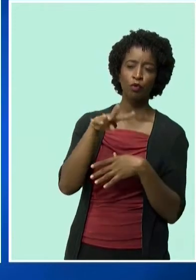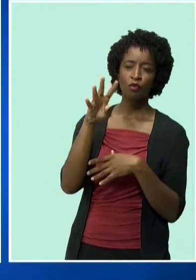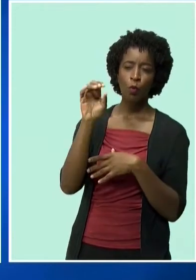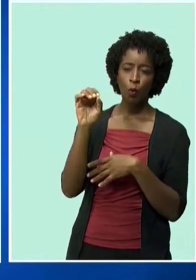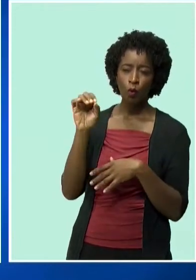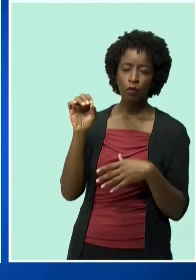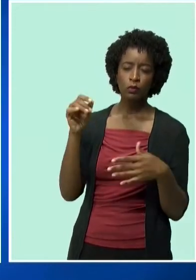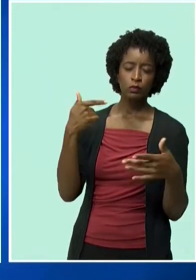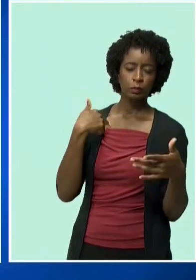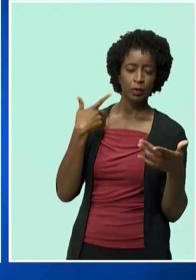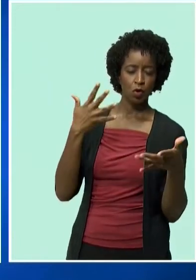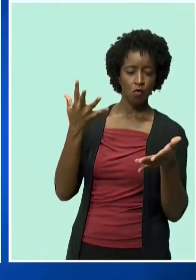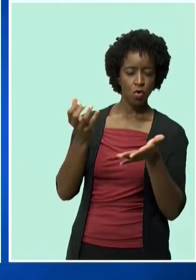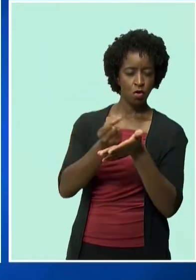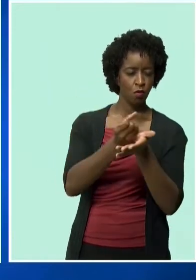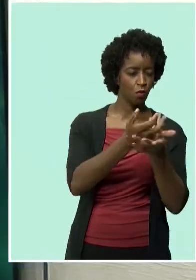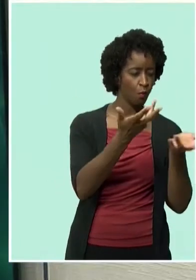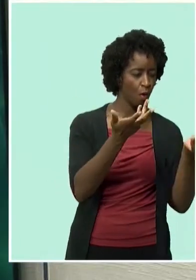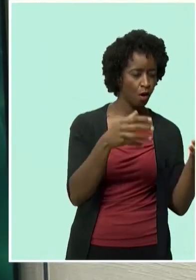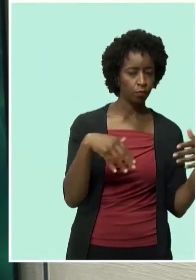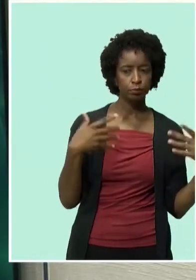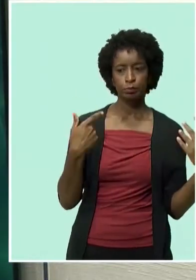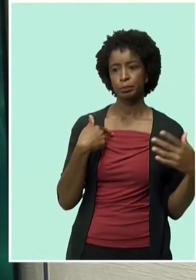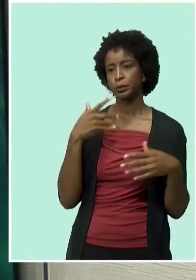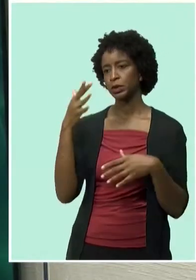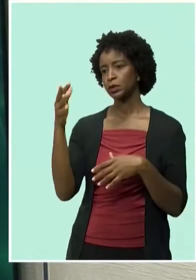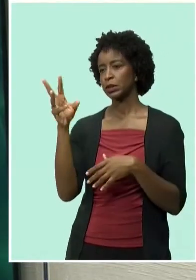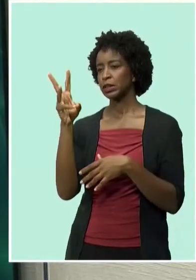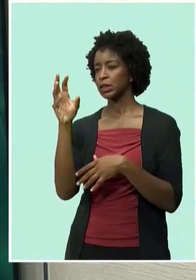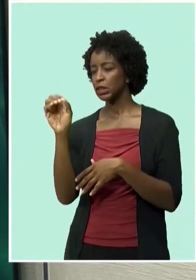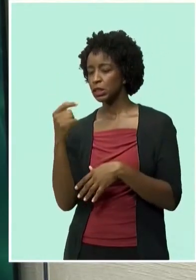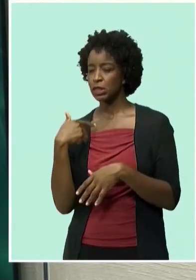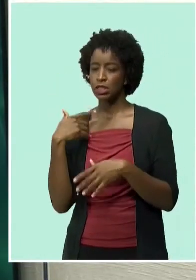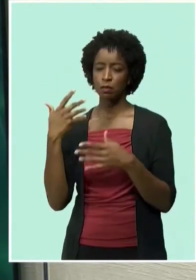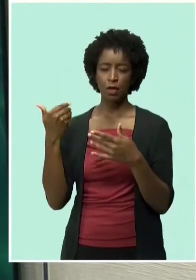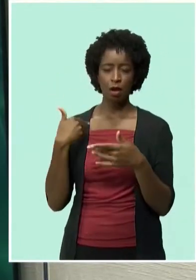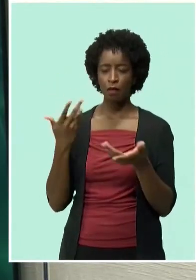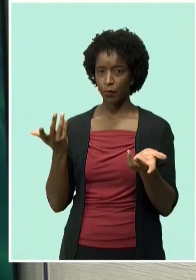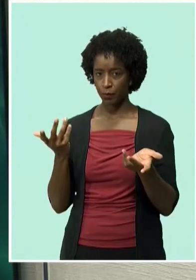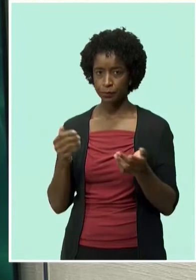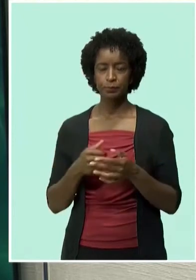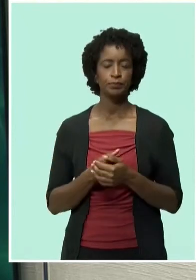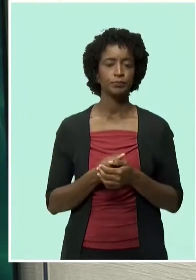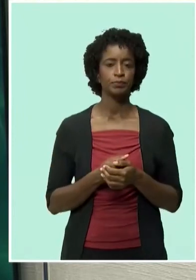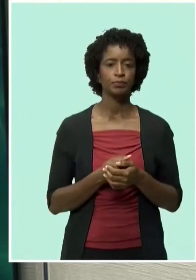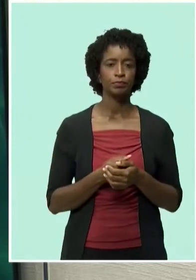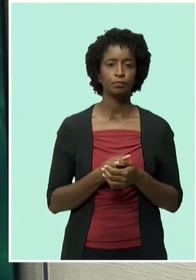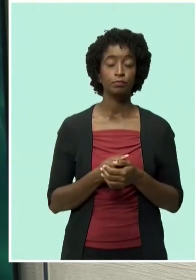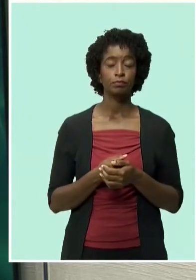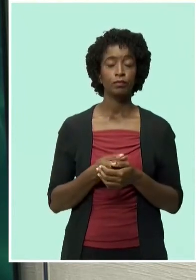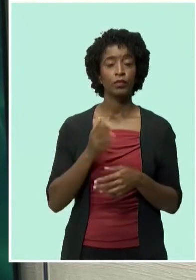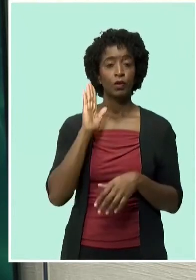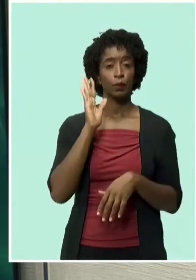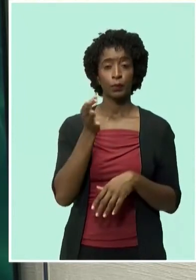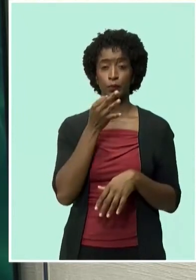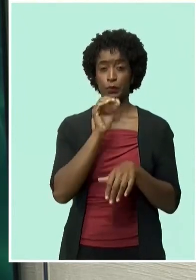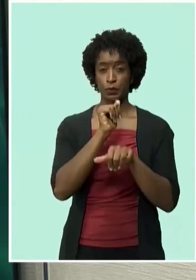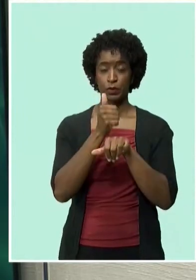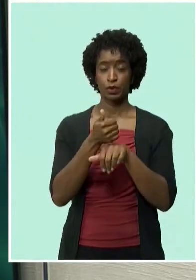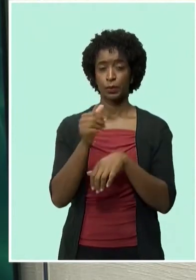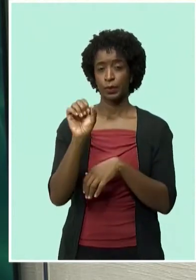And where do you see yourself at end of life? Well, shade houses will soon be set up in Barbados. Word of this from Minister